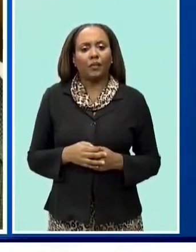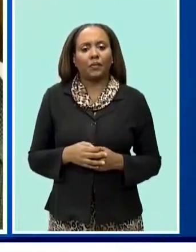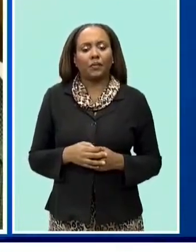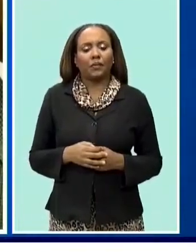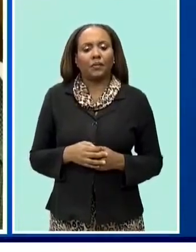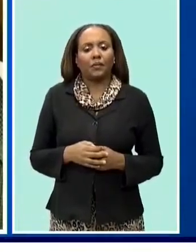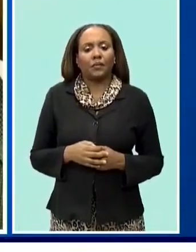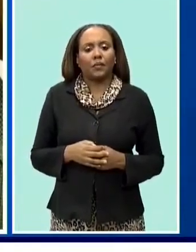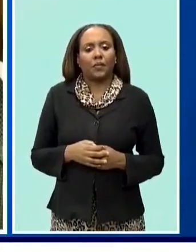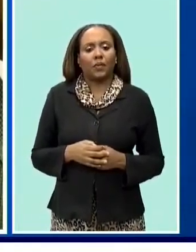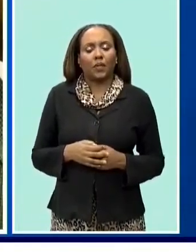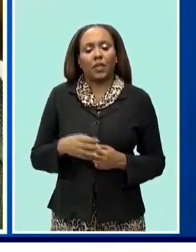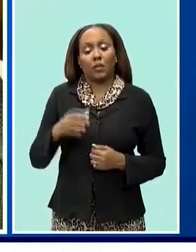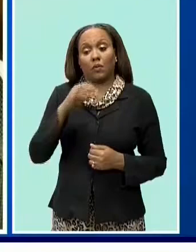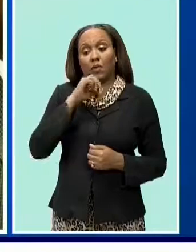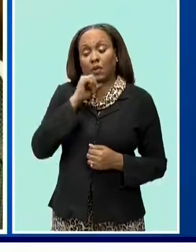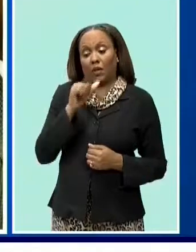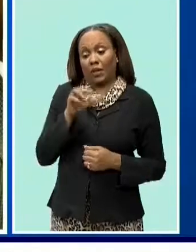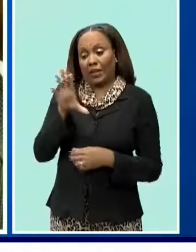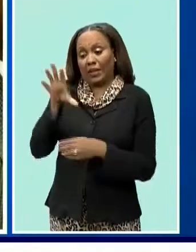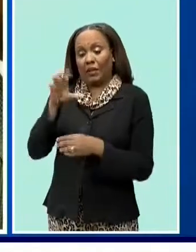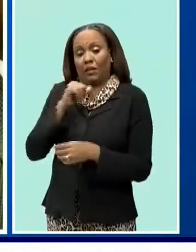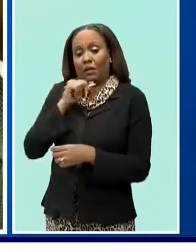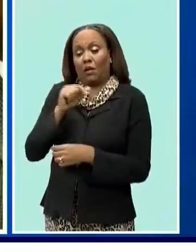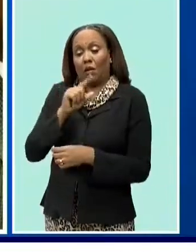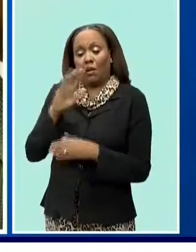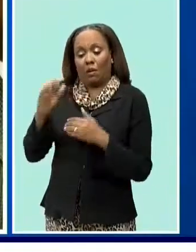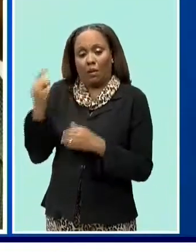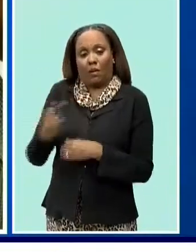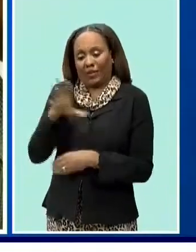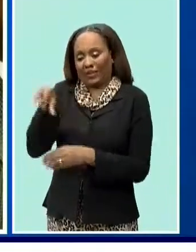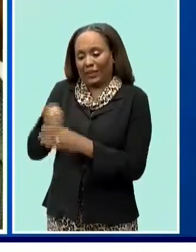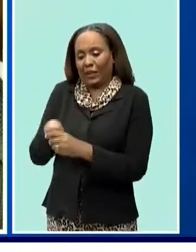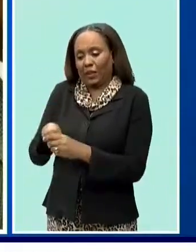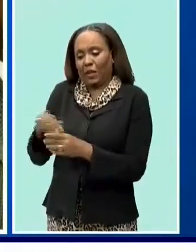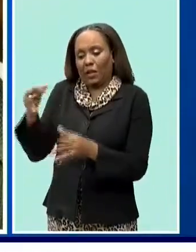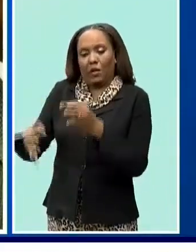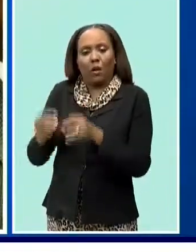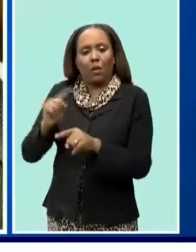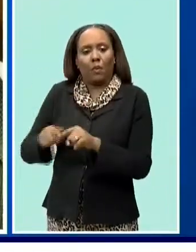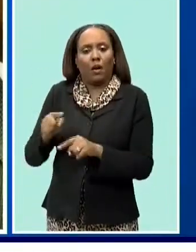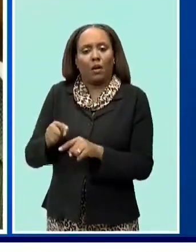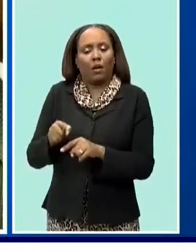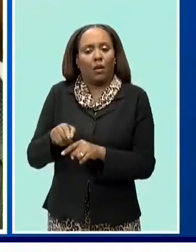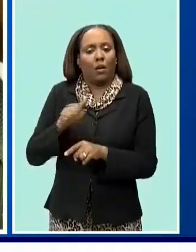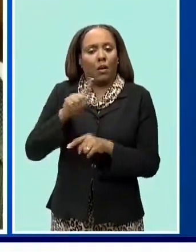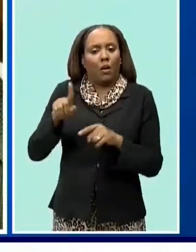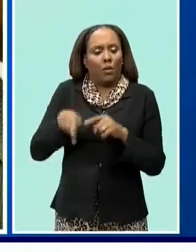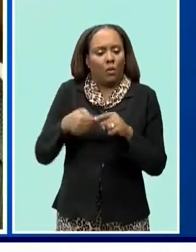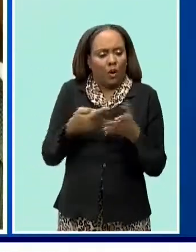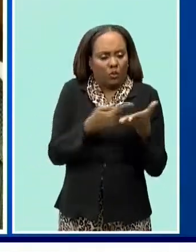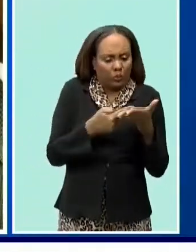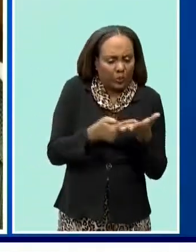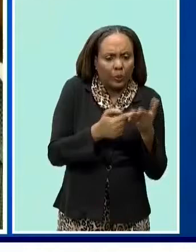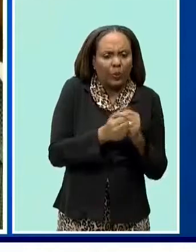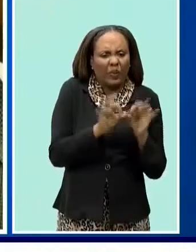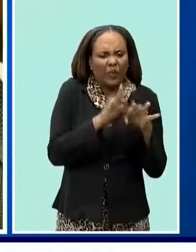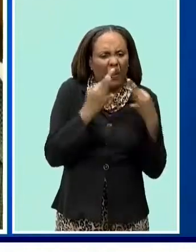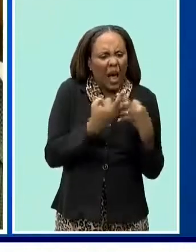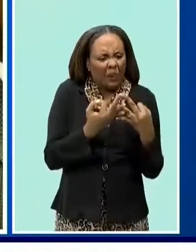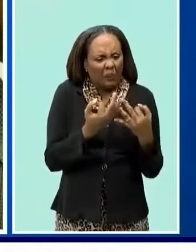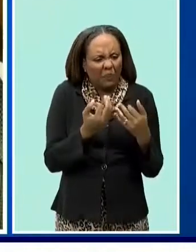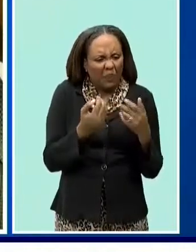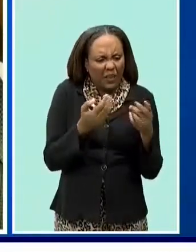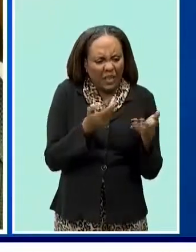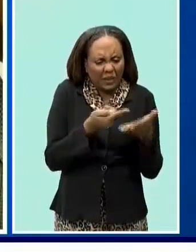court system can bring people together, can bring families together that warring and disputing,